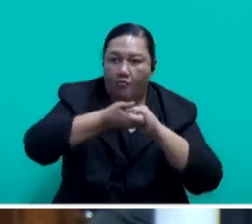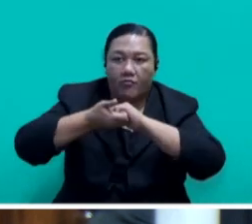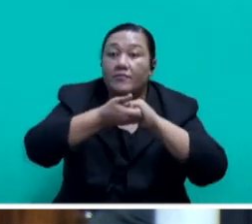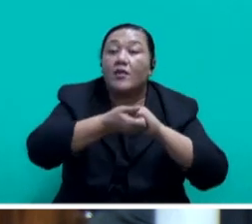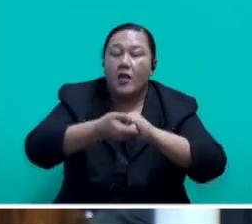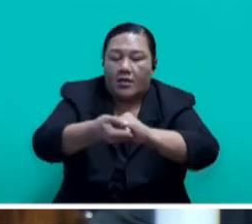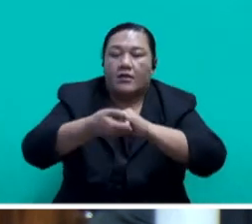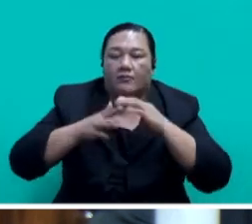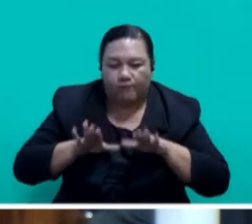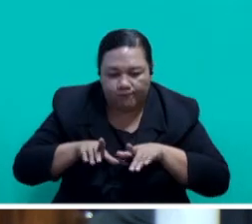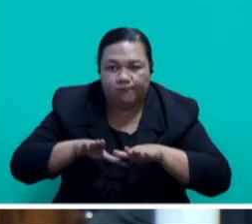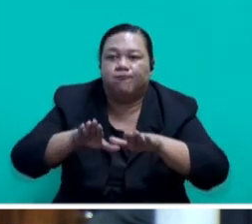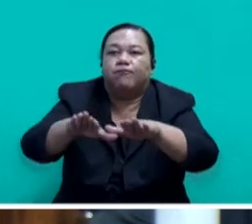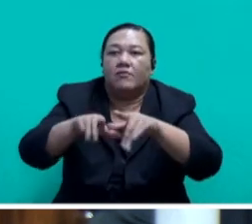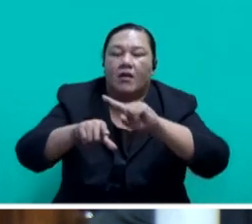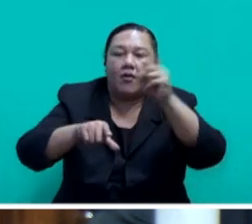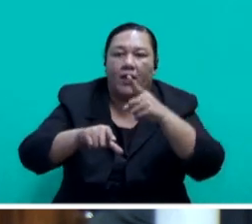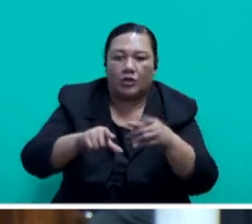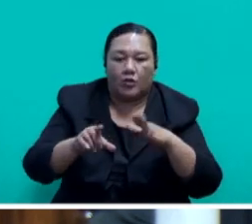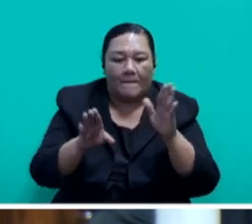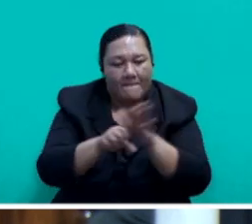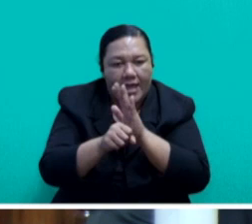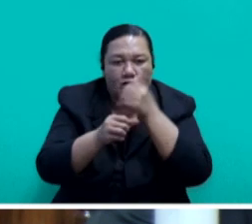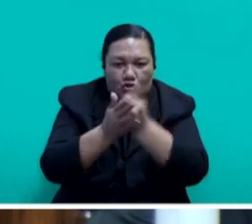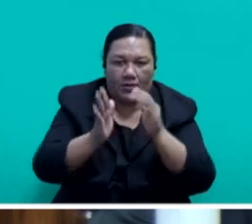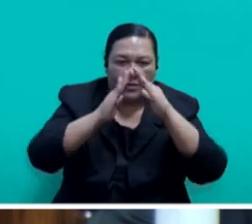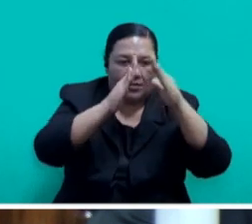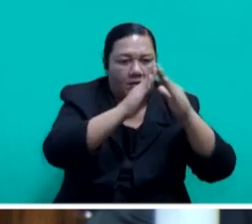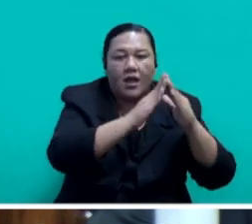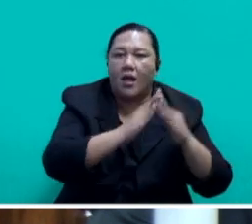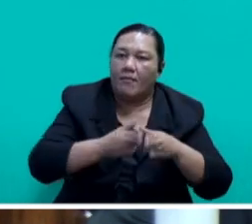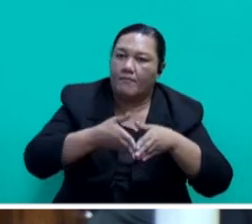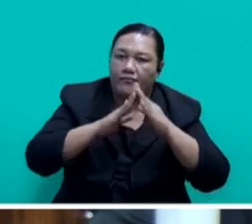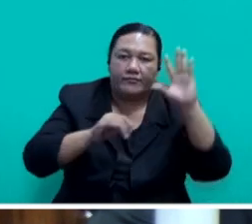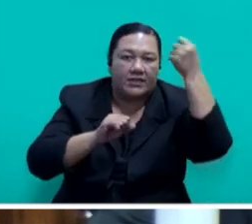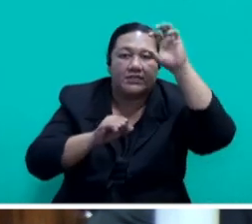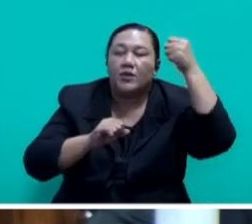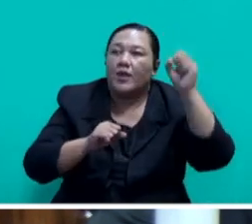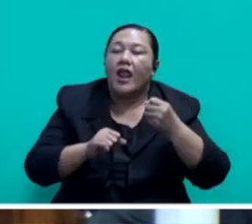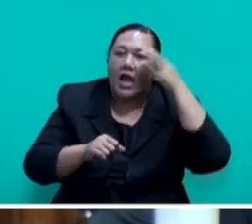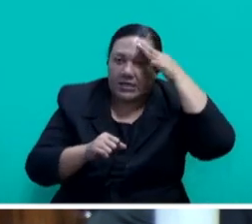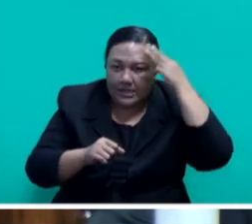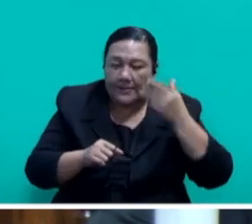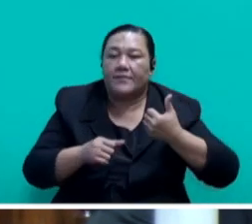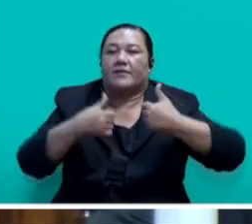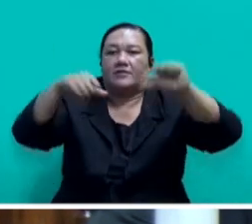communities thrive, our towns and cities flourish, and our dreams and aspirations of our people become a